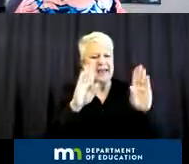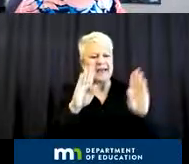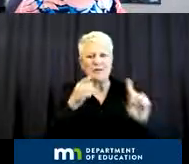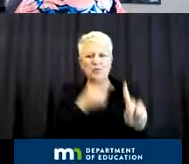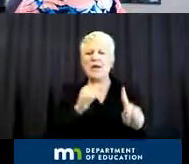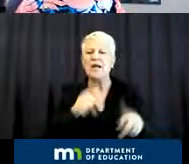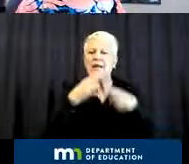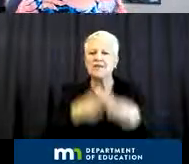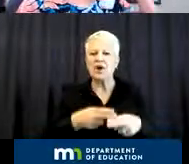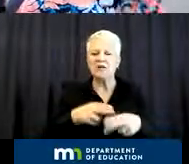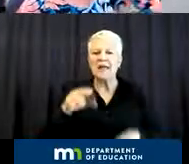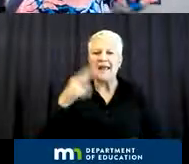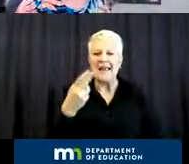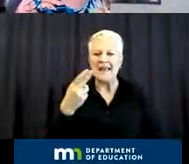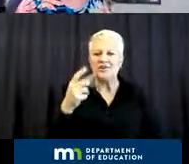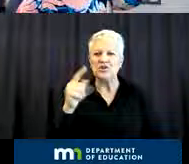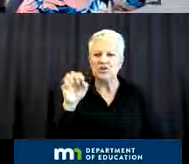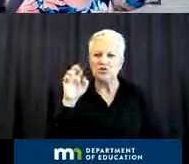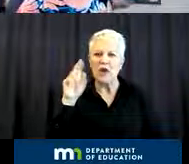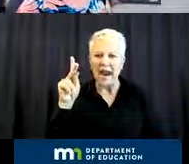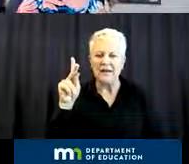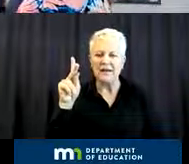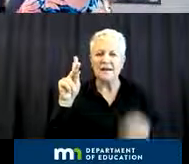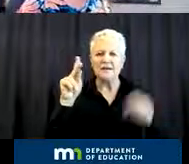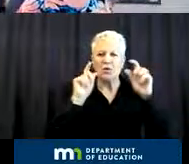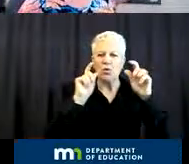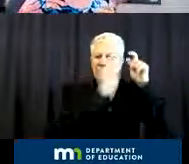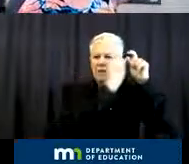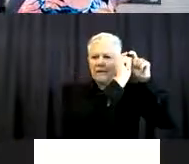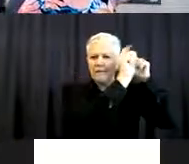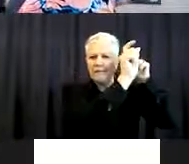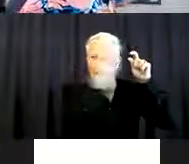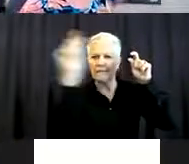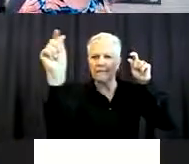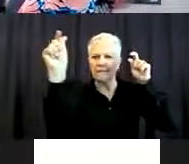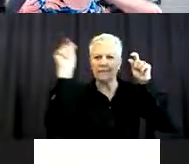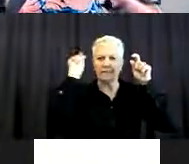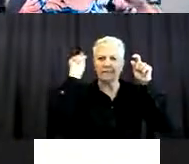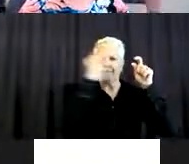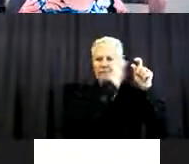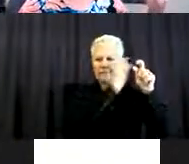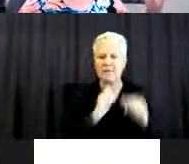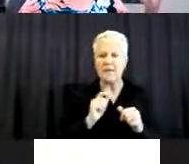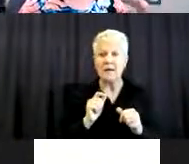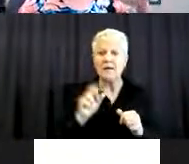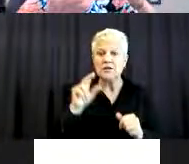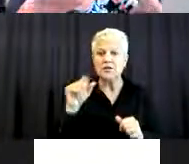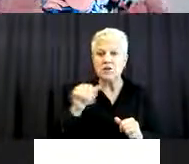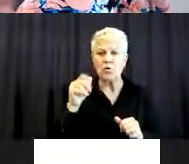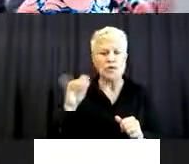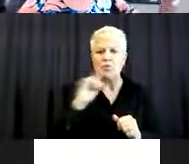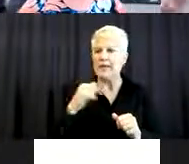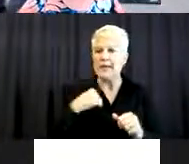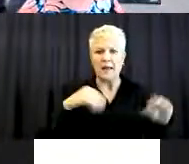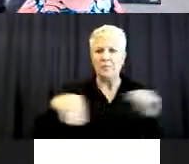called an H track, so it does go like horizontally and vertically. So she really can get around almost